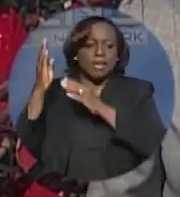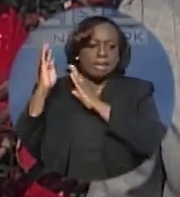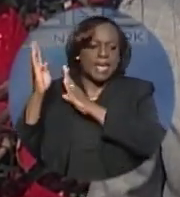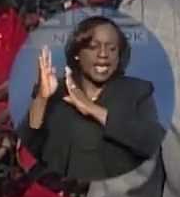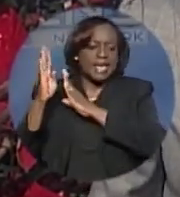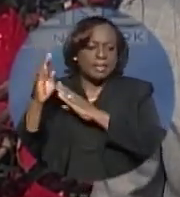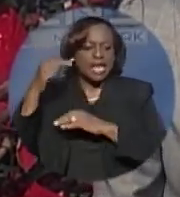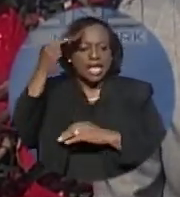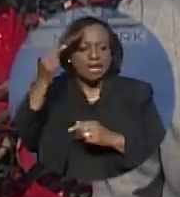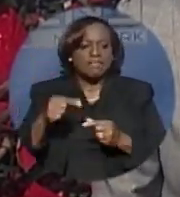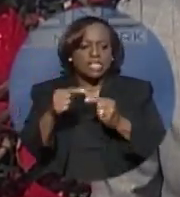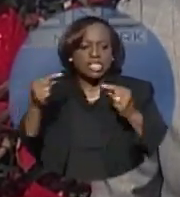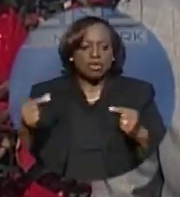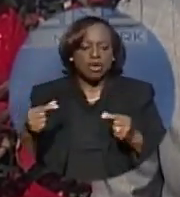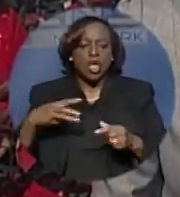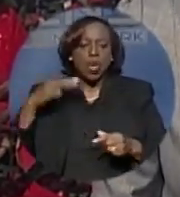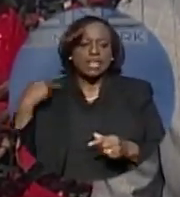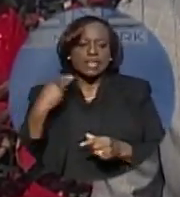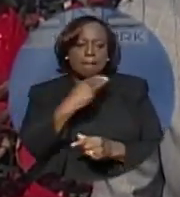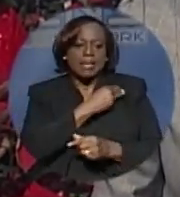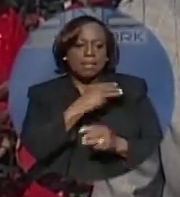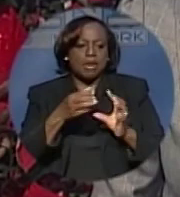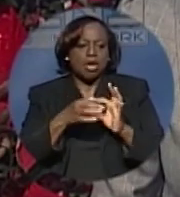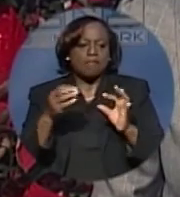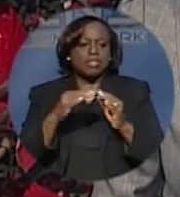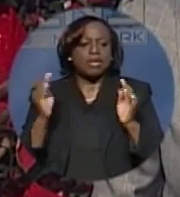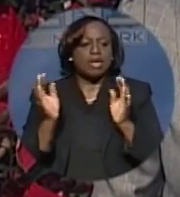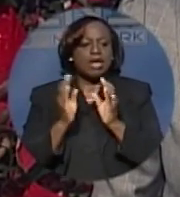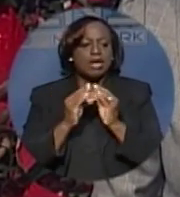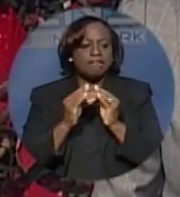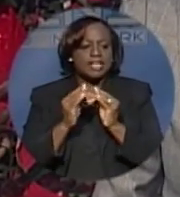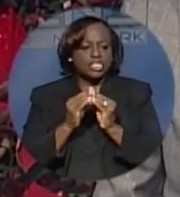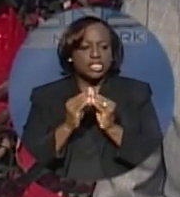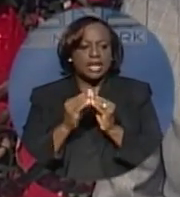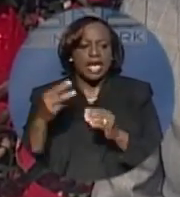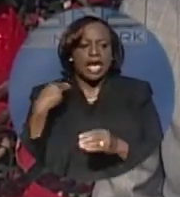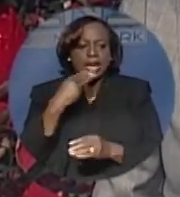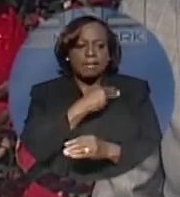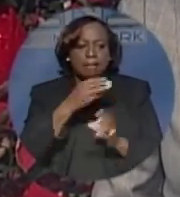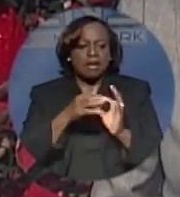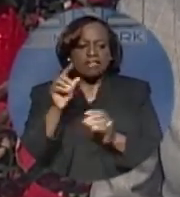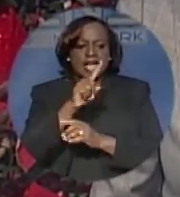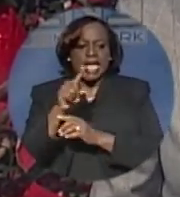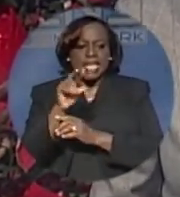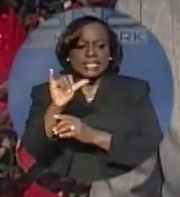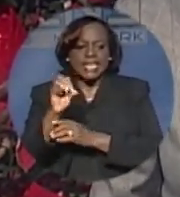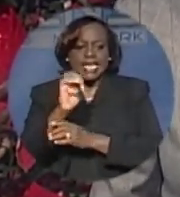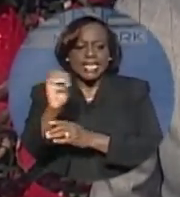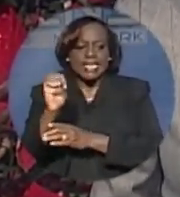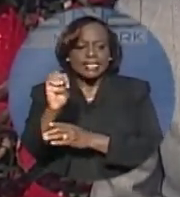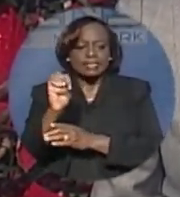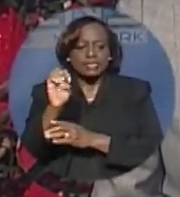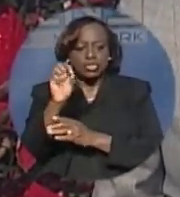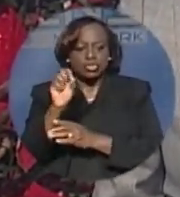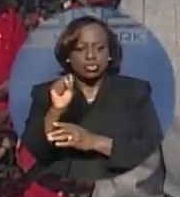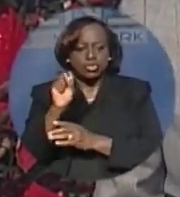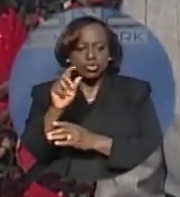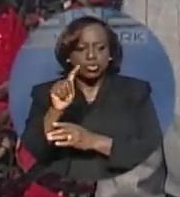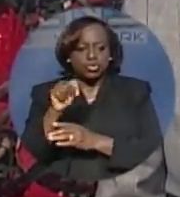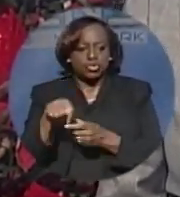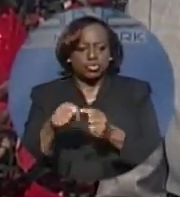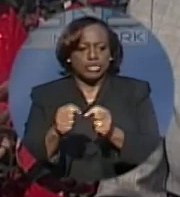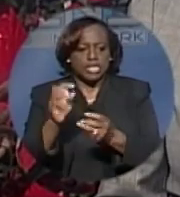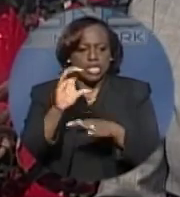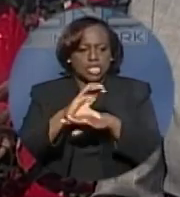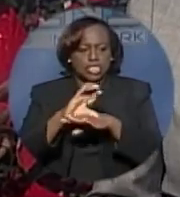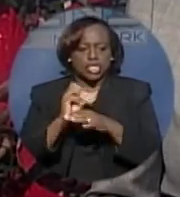was a member of the convention as a member of the Zion Eastern Shirley Street Church. Today, President of the convention, Bishop B. Wenneth Davis, had this